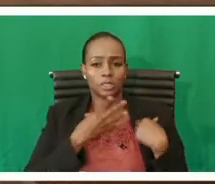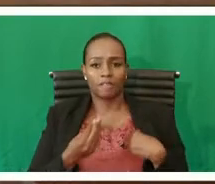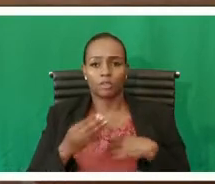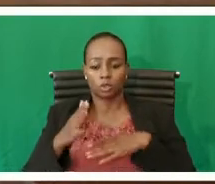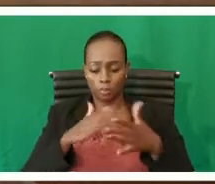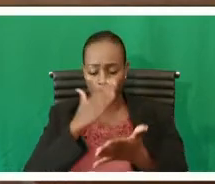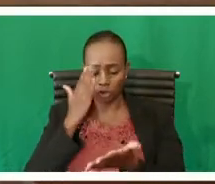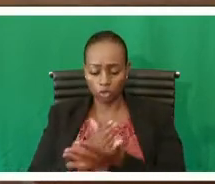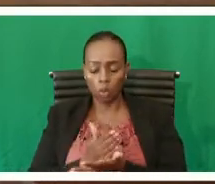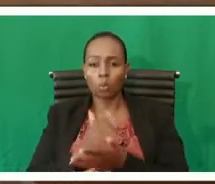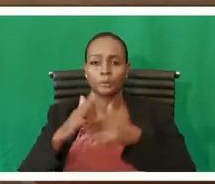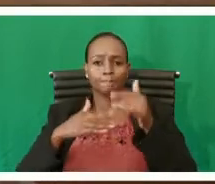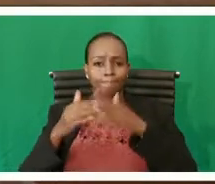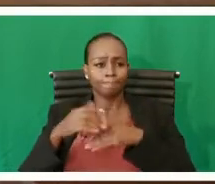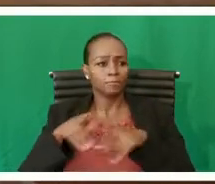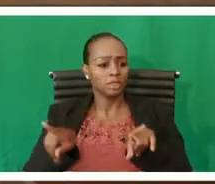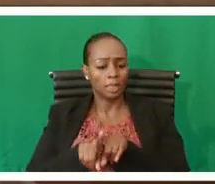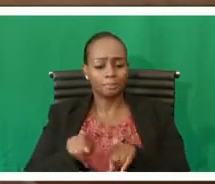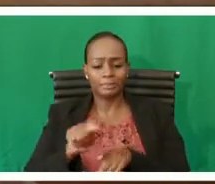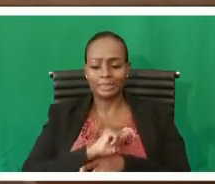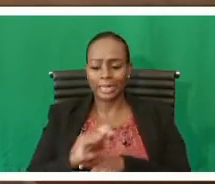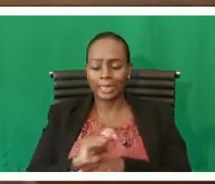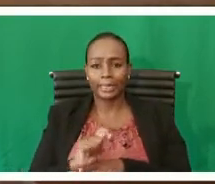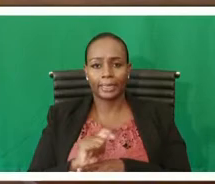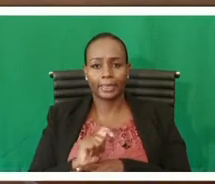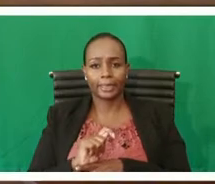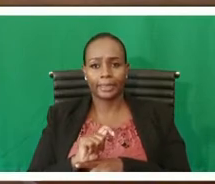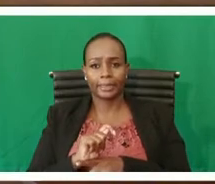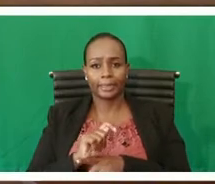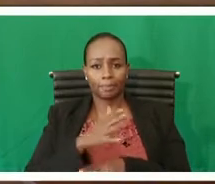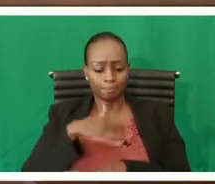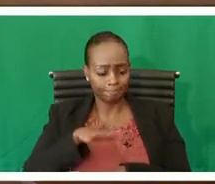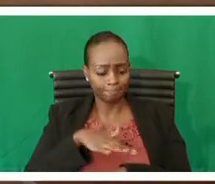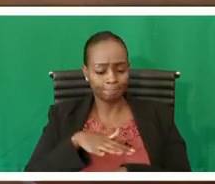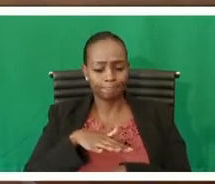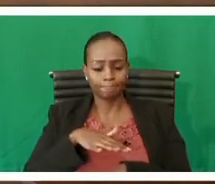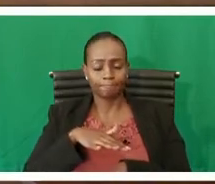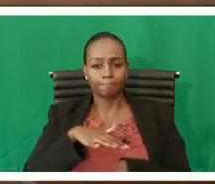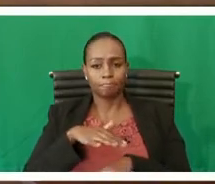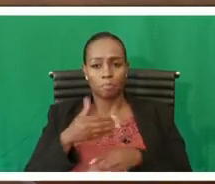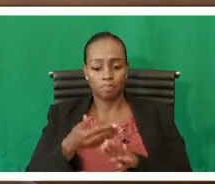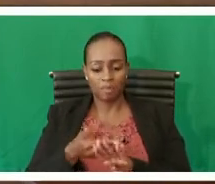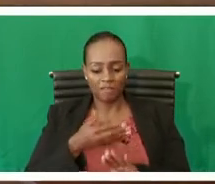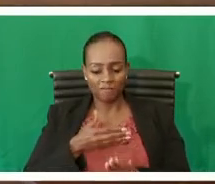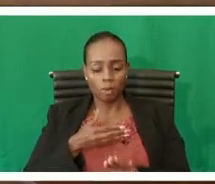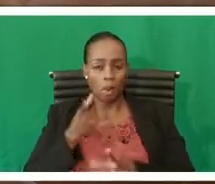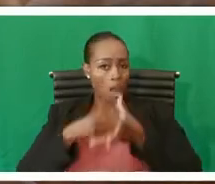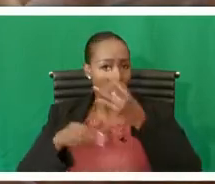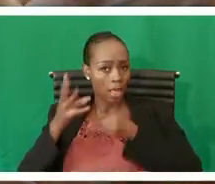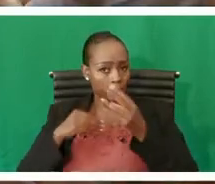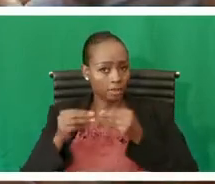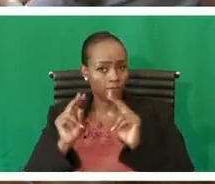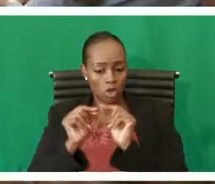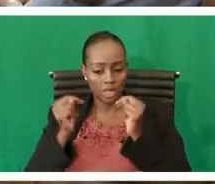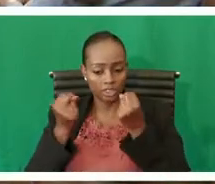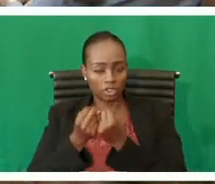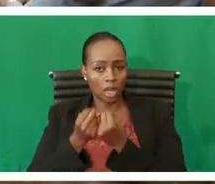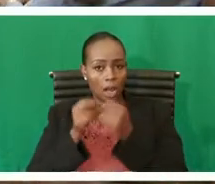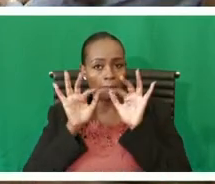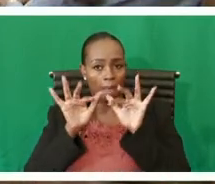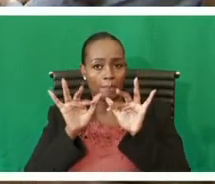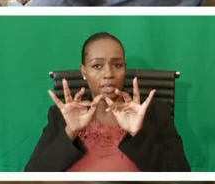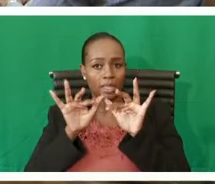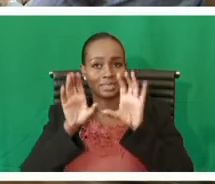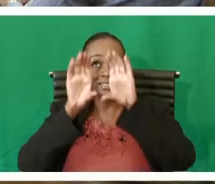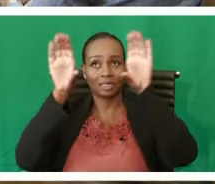state. Training session of recognition of prior learning for National Public Administration Certificate